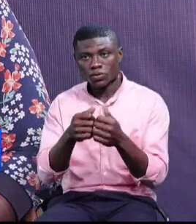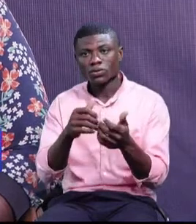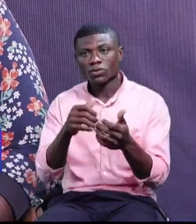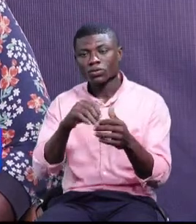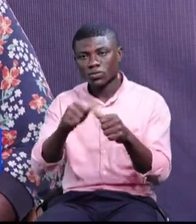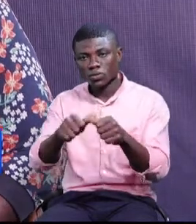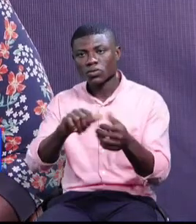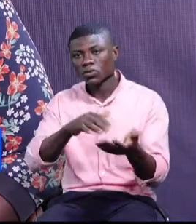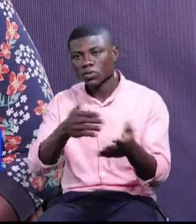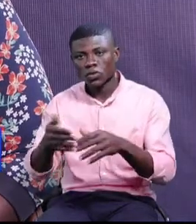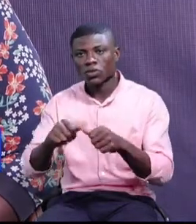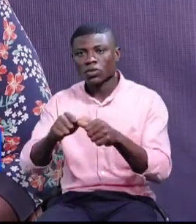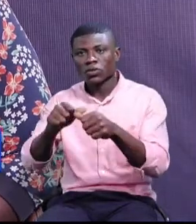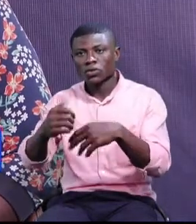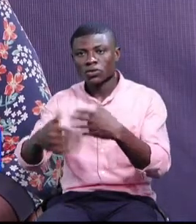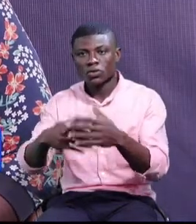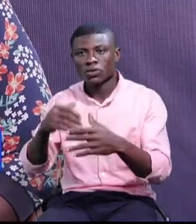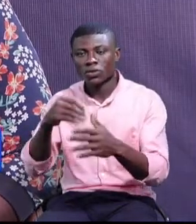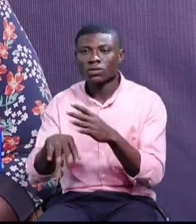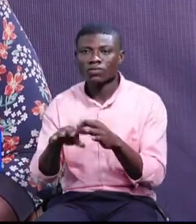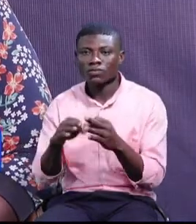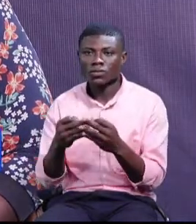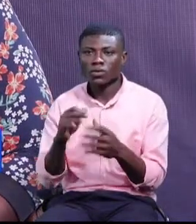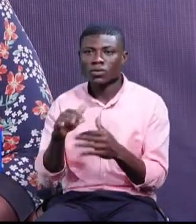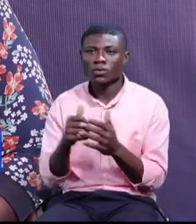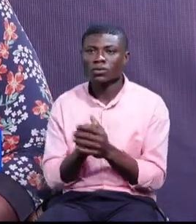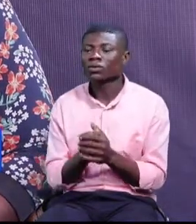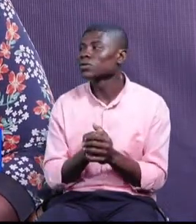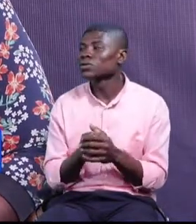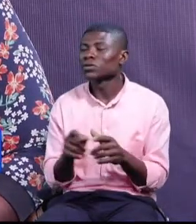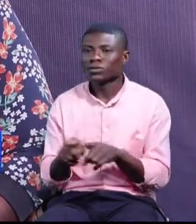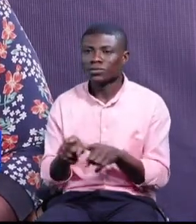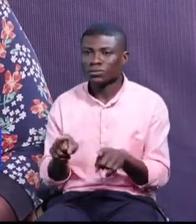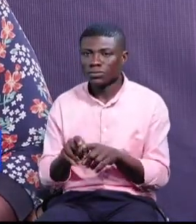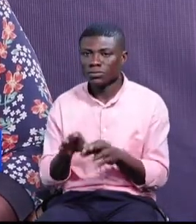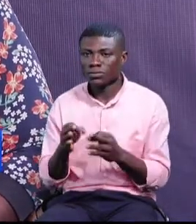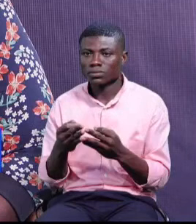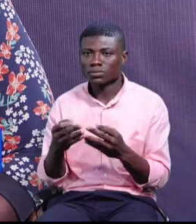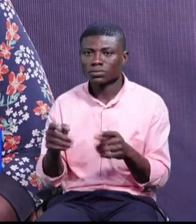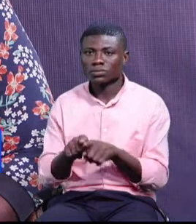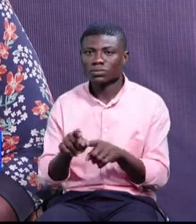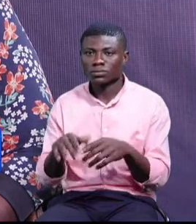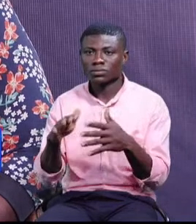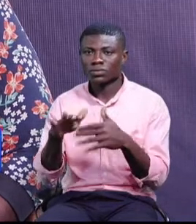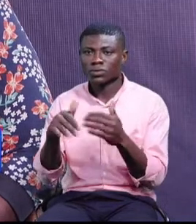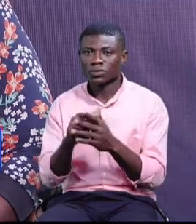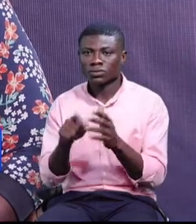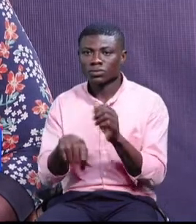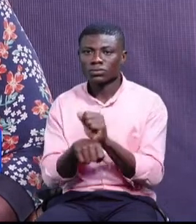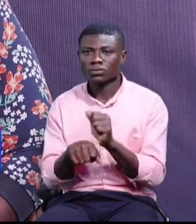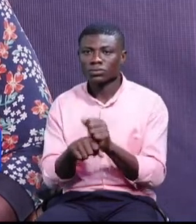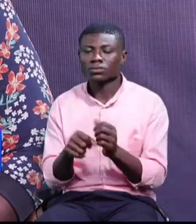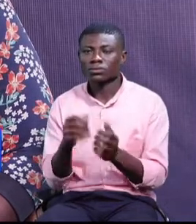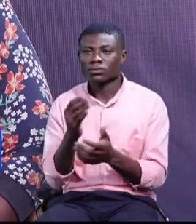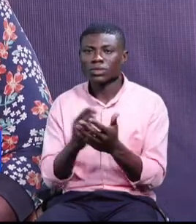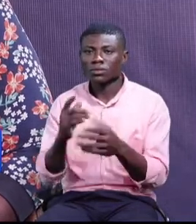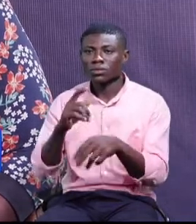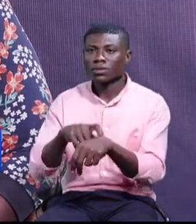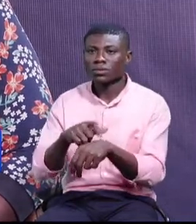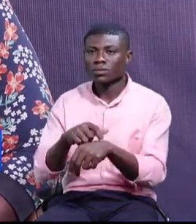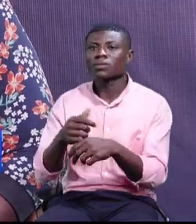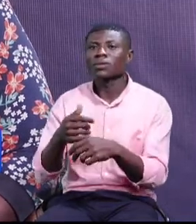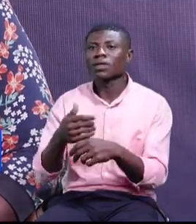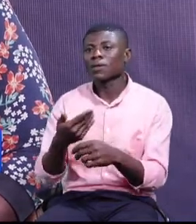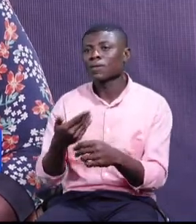not so straightly, in the family. Shares. So the family also, I mean, as much as you giving shares, I mean, sometimes